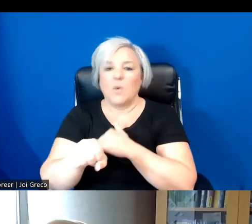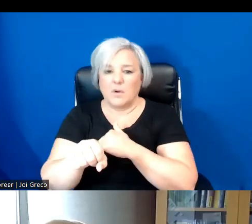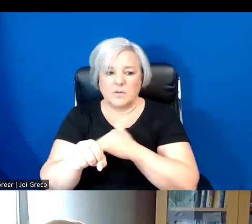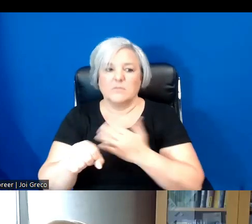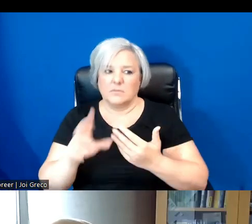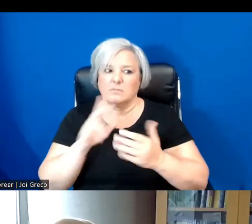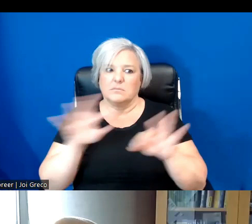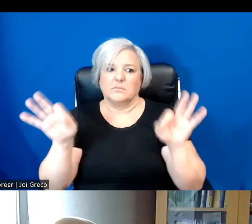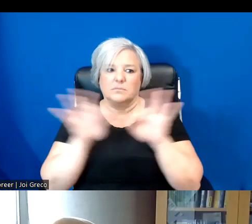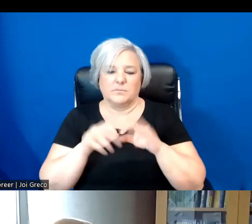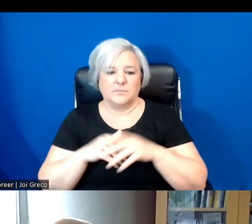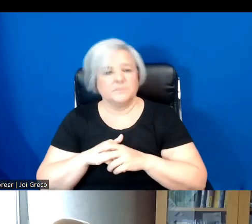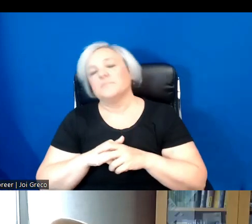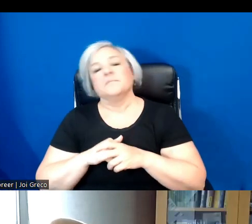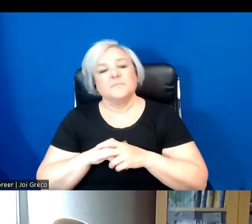slide.